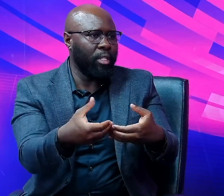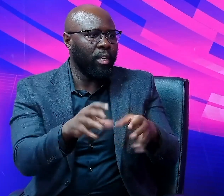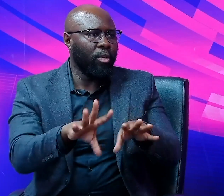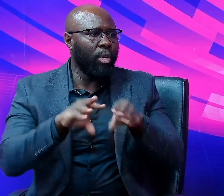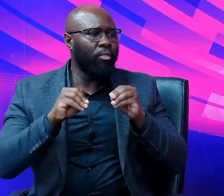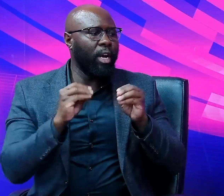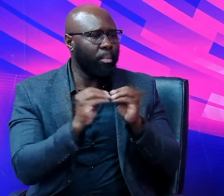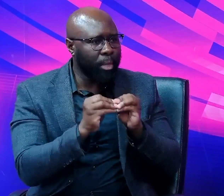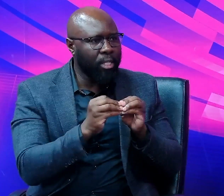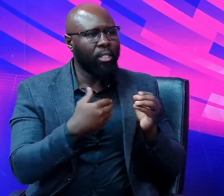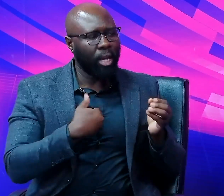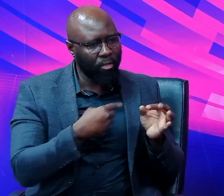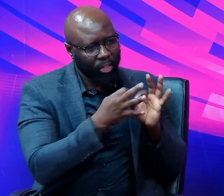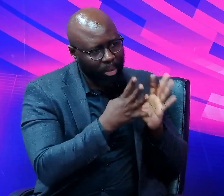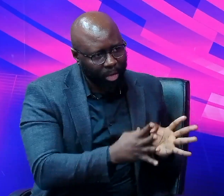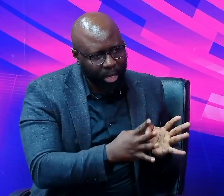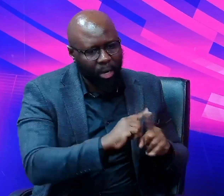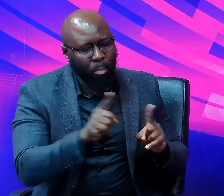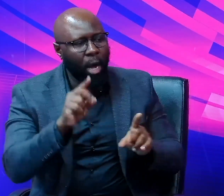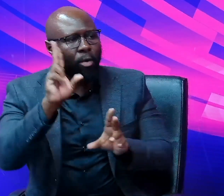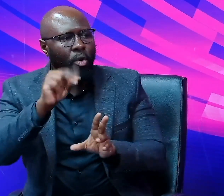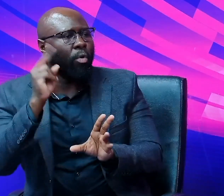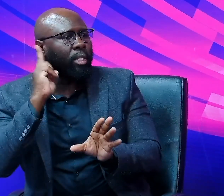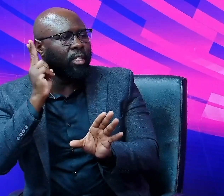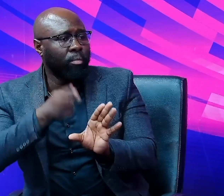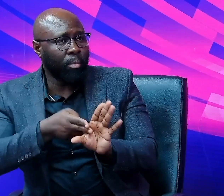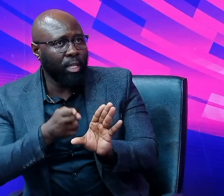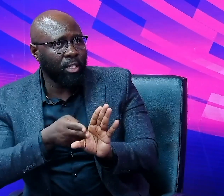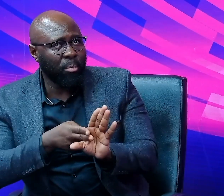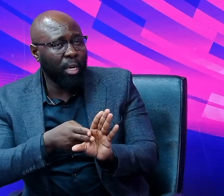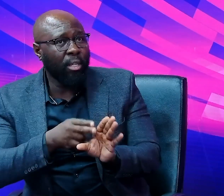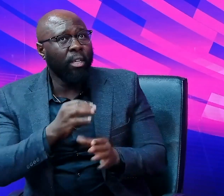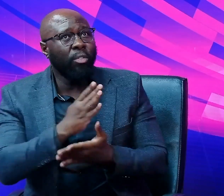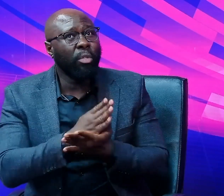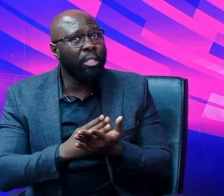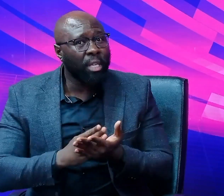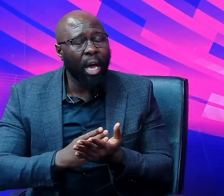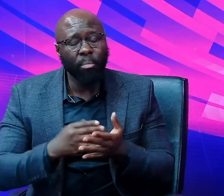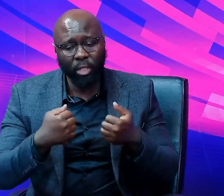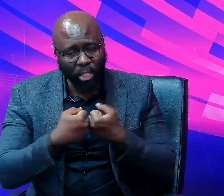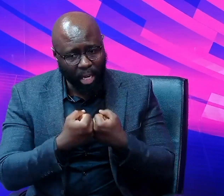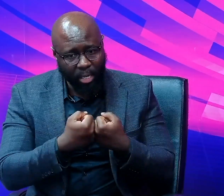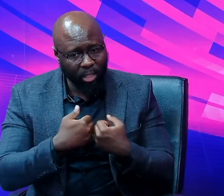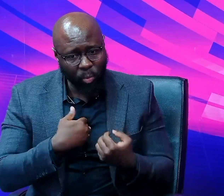within that community, you will find that the meetings, yes, have interpreters, but there are no deaf participants.